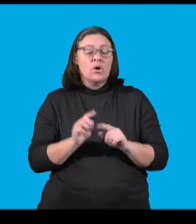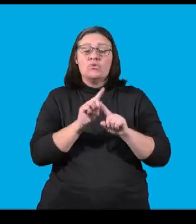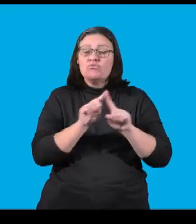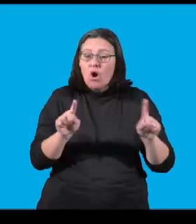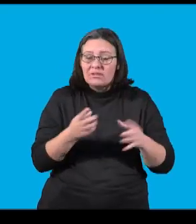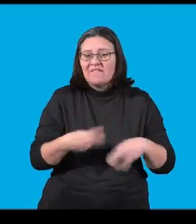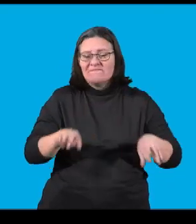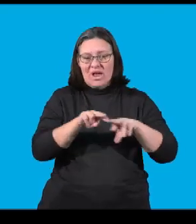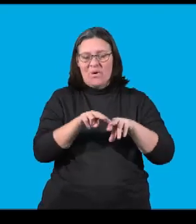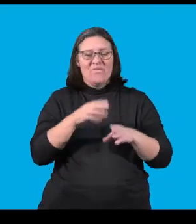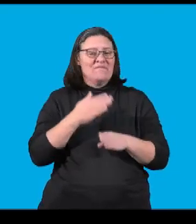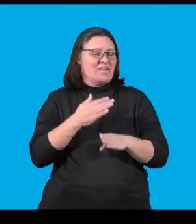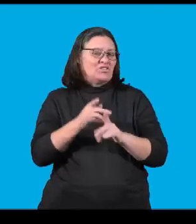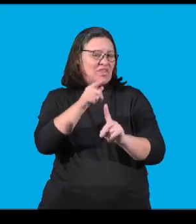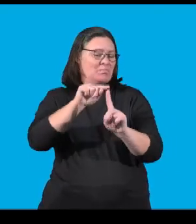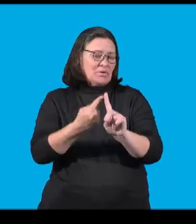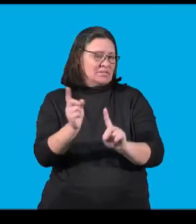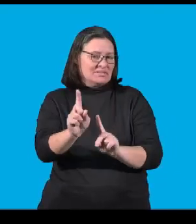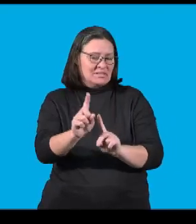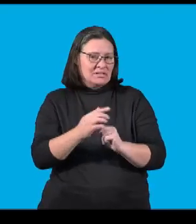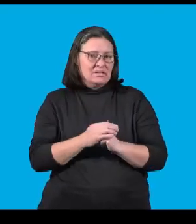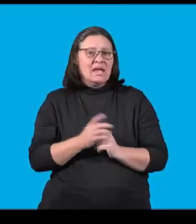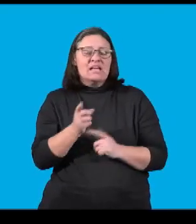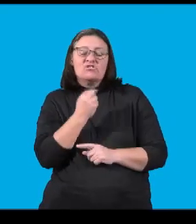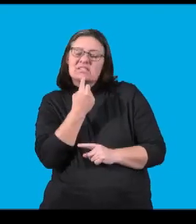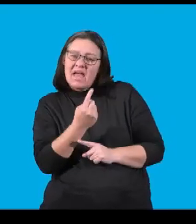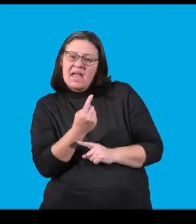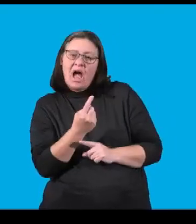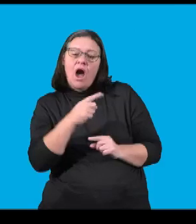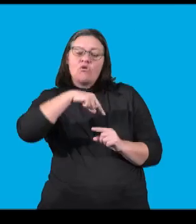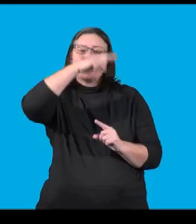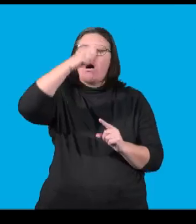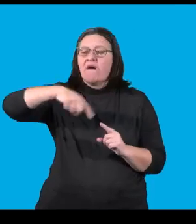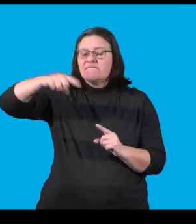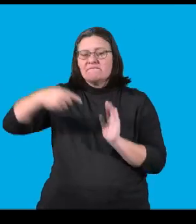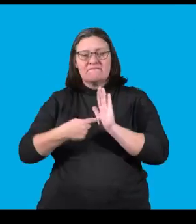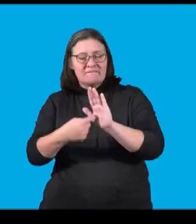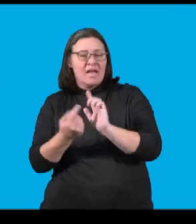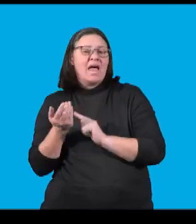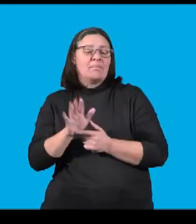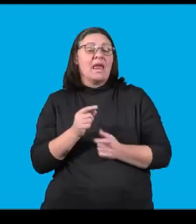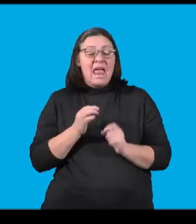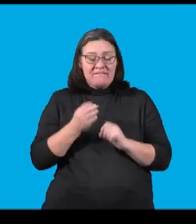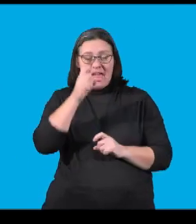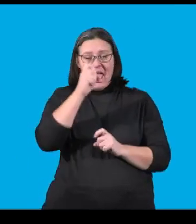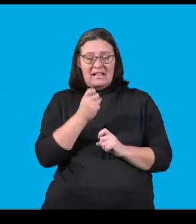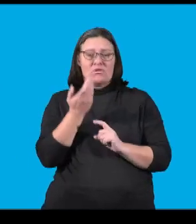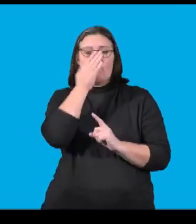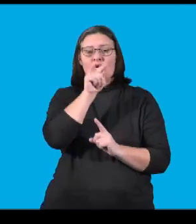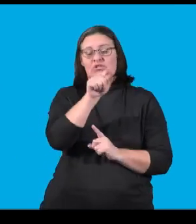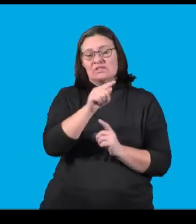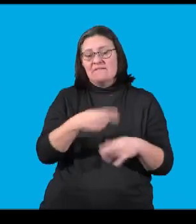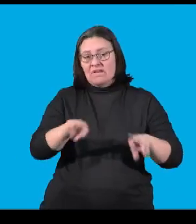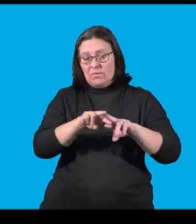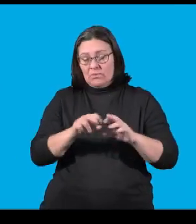is not the value of the function at the point. It's just telling you what's happening to the graph as x is approaching a